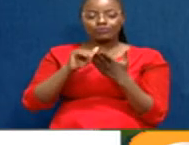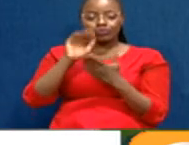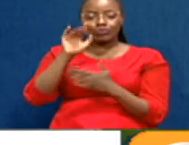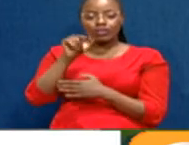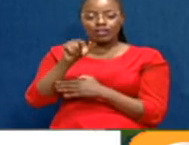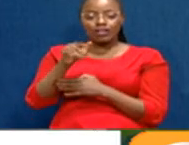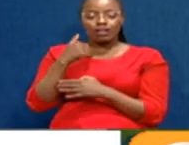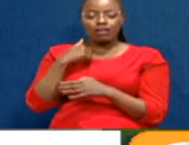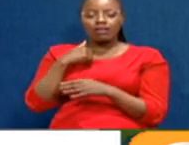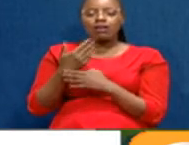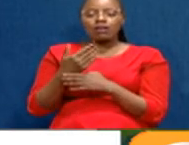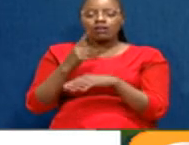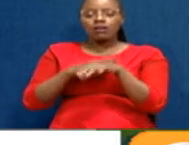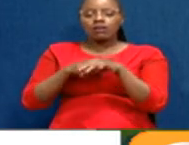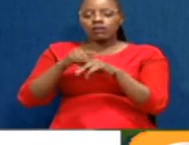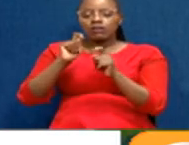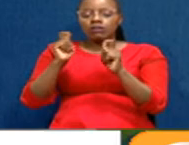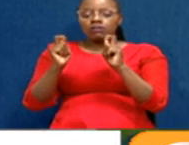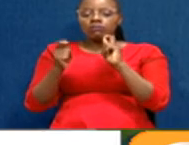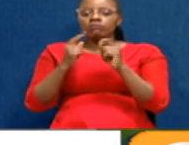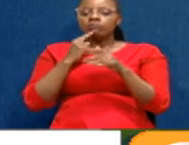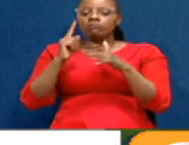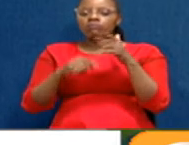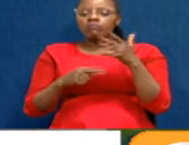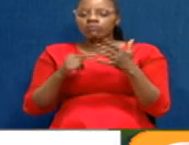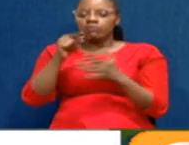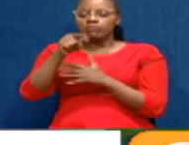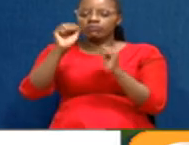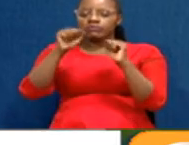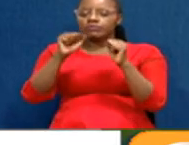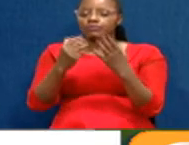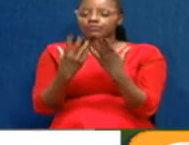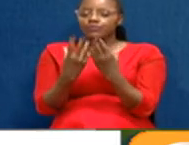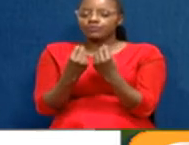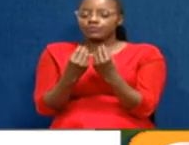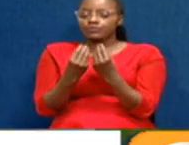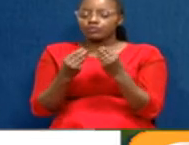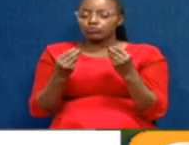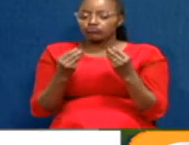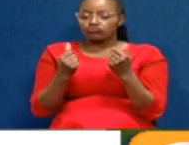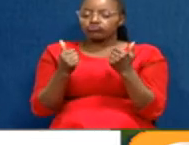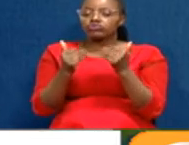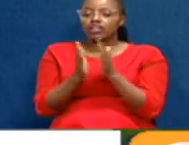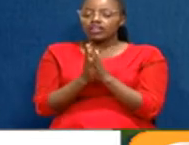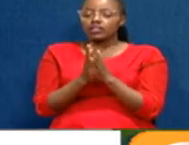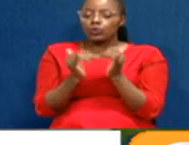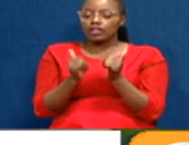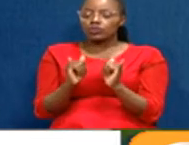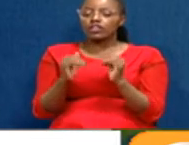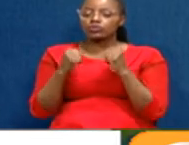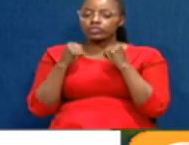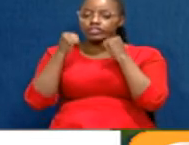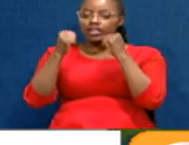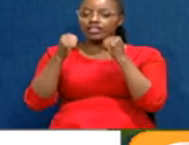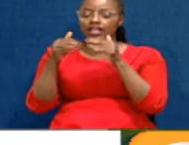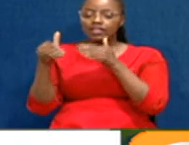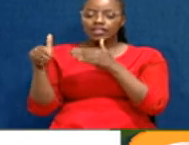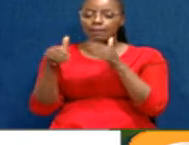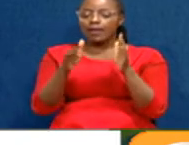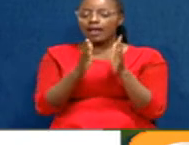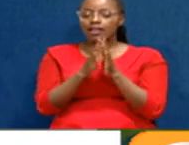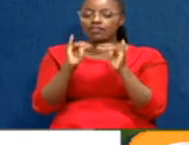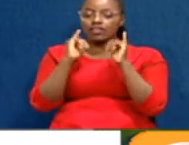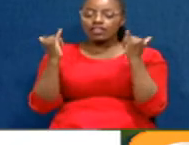been a decade of reforms, and that's why you're saying this could easily be eroded. We are trying to strengthen the mechanisms